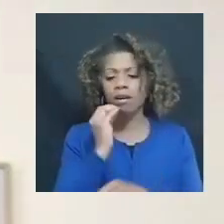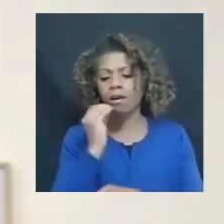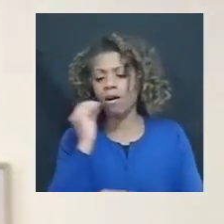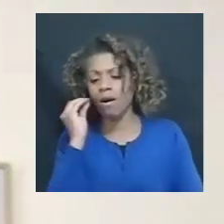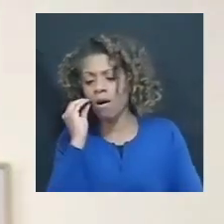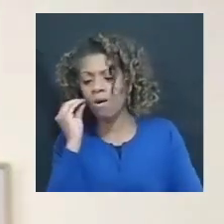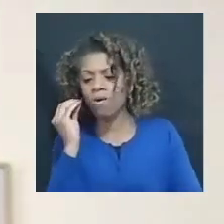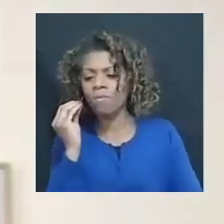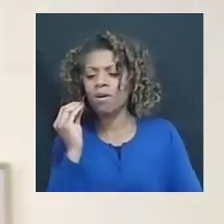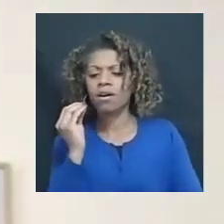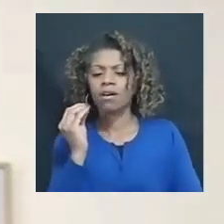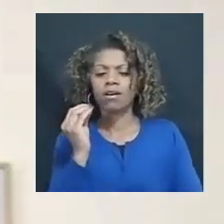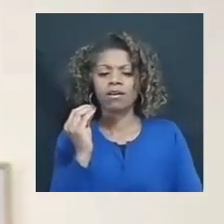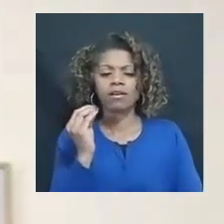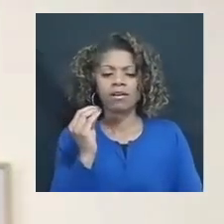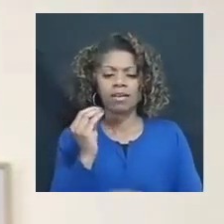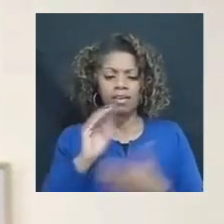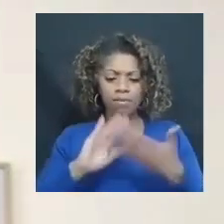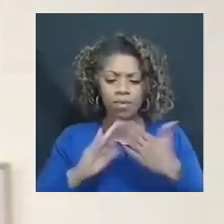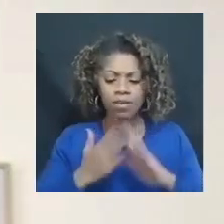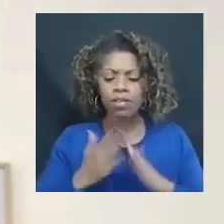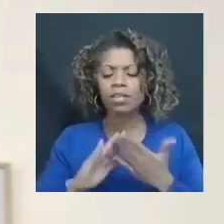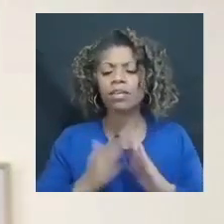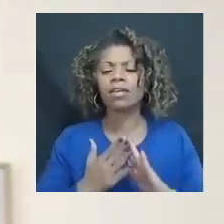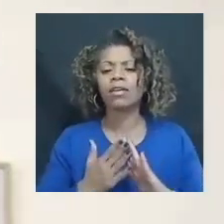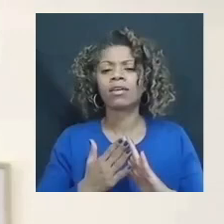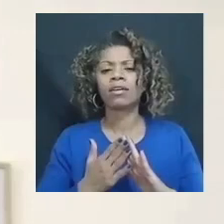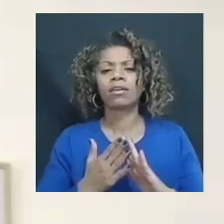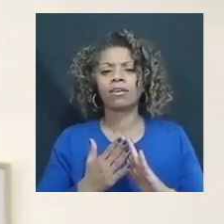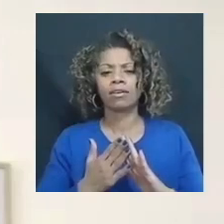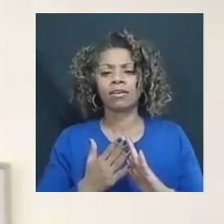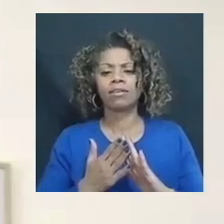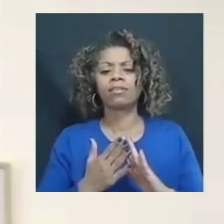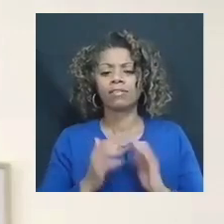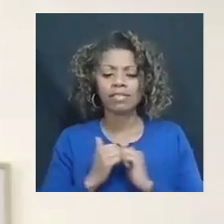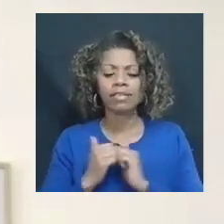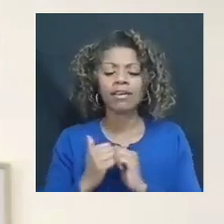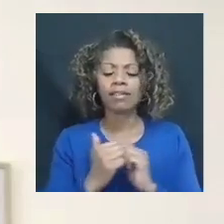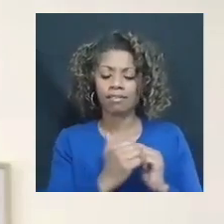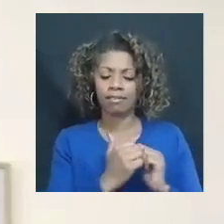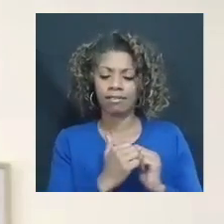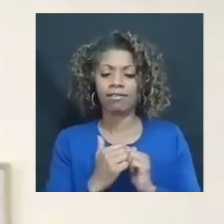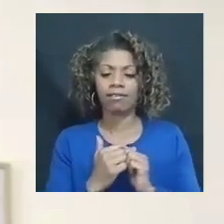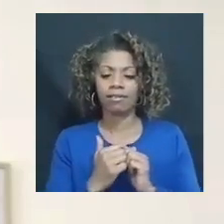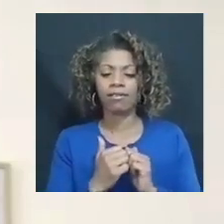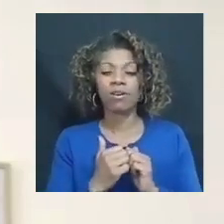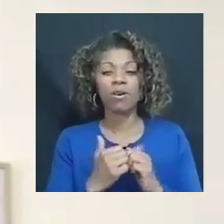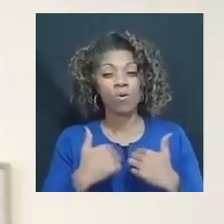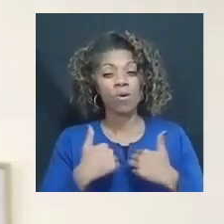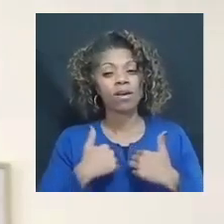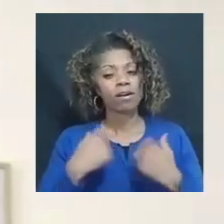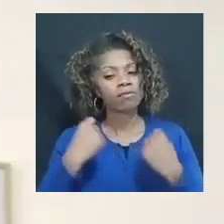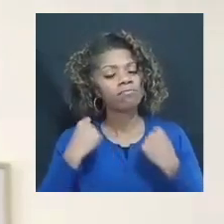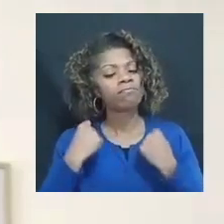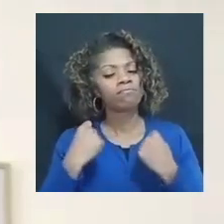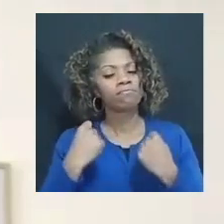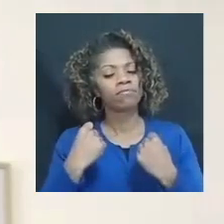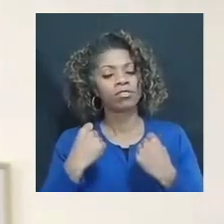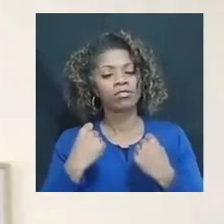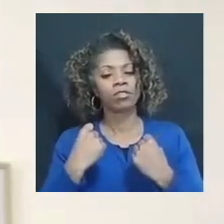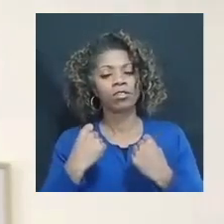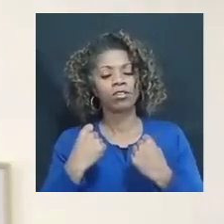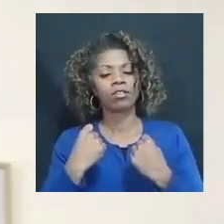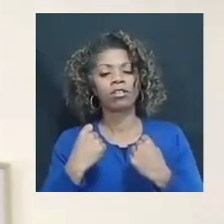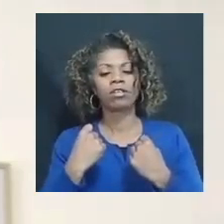in our homes and in our communities. Together, we're a powerful force for good that I am proud to lead as